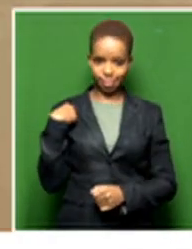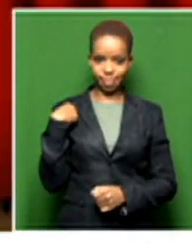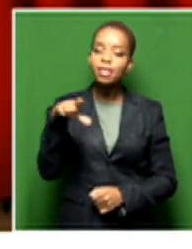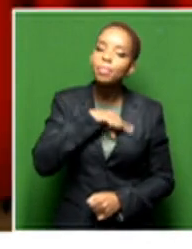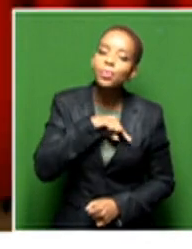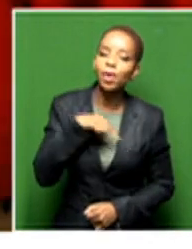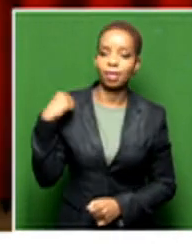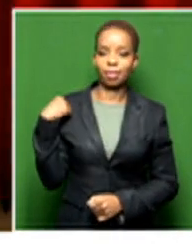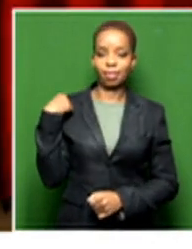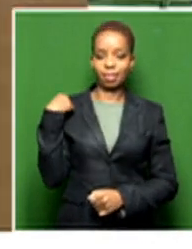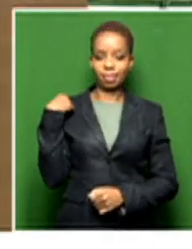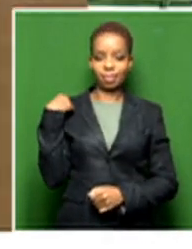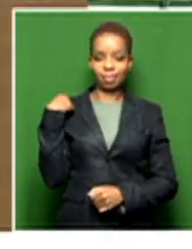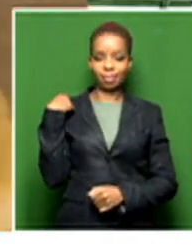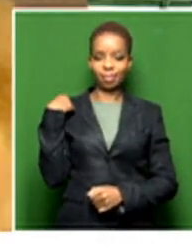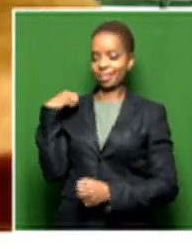wild.